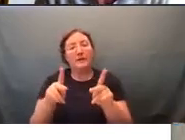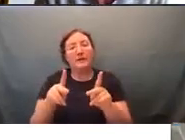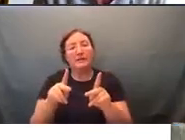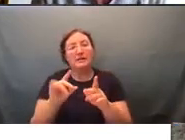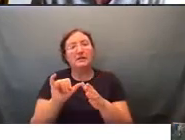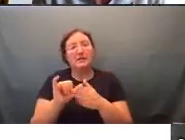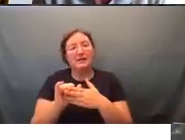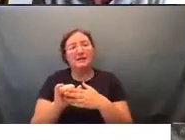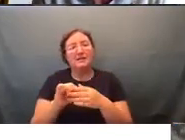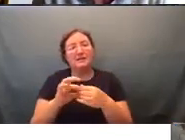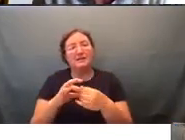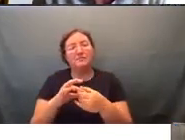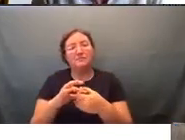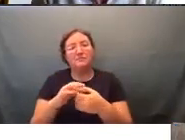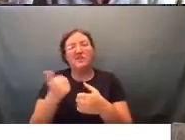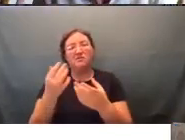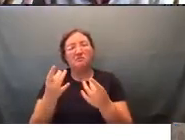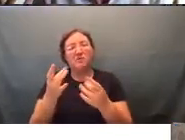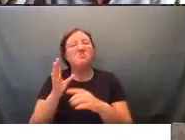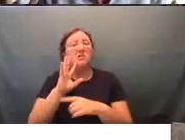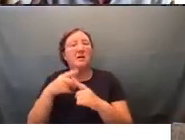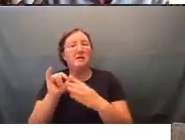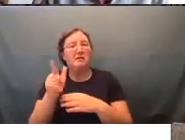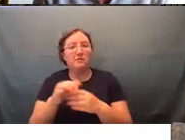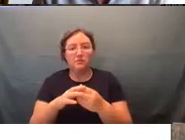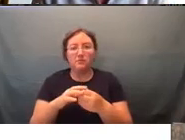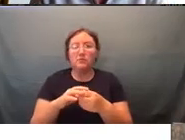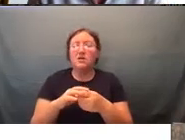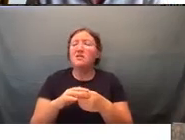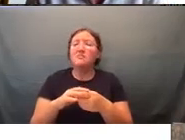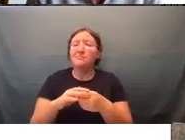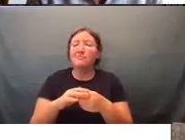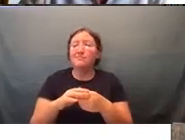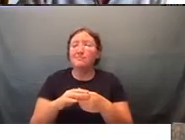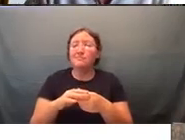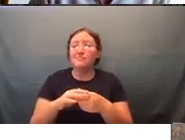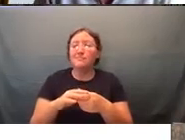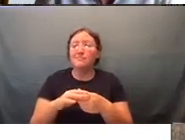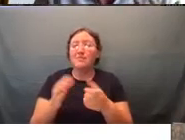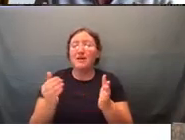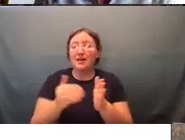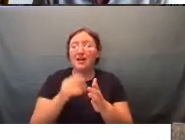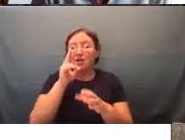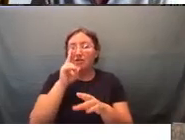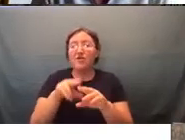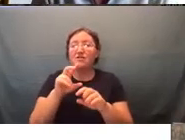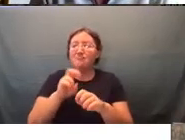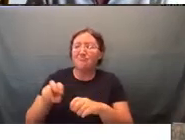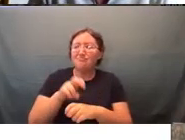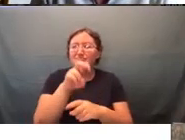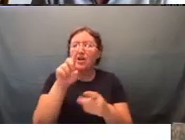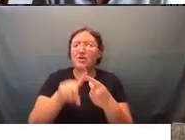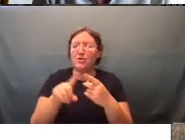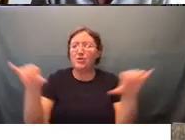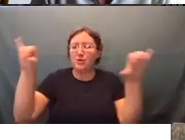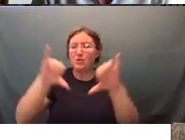to navigate, but we'll get to that. But again, we're having fun on different trips getting to Yosemite National Park if